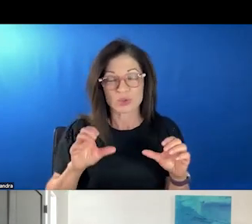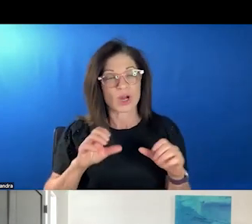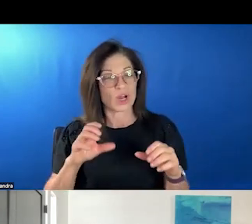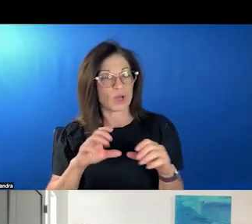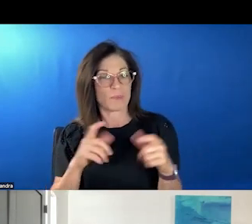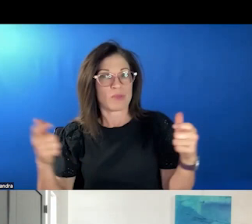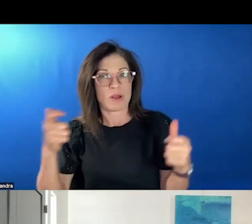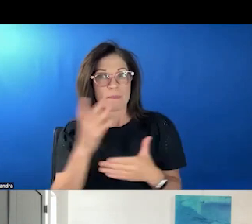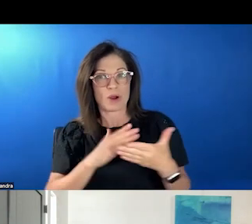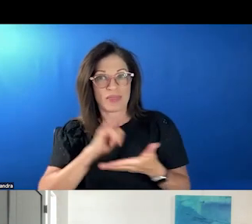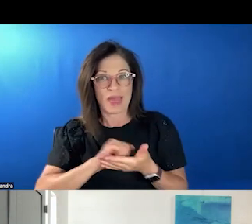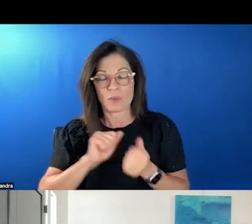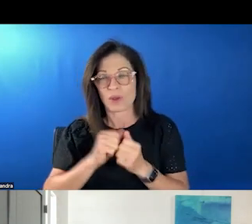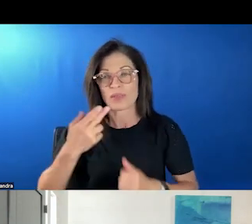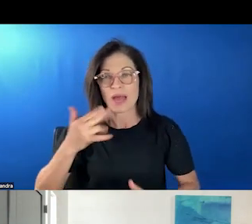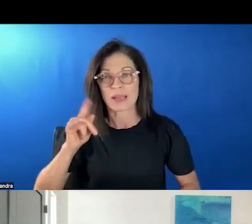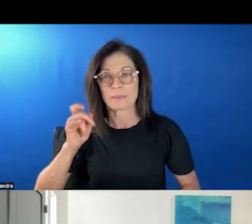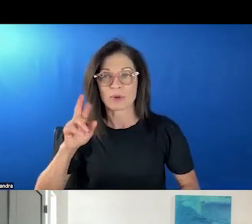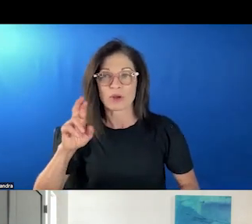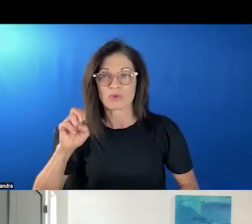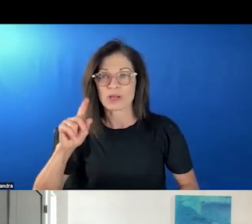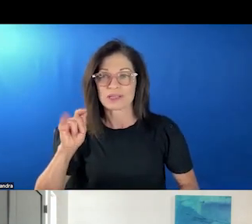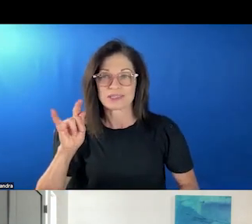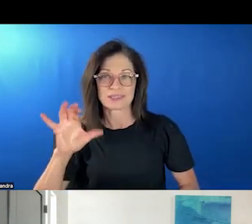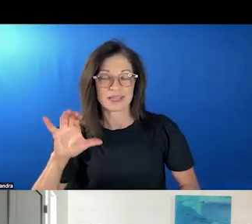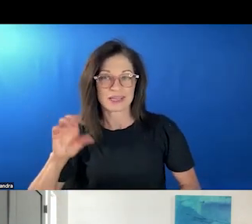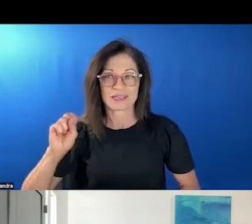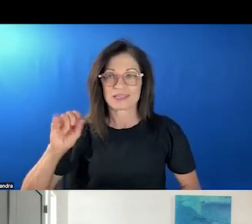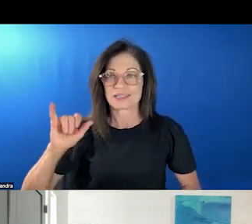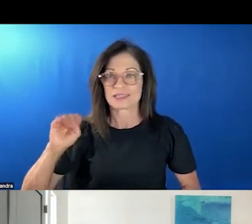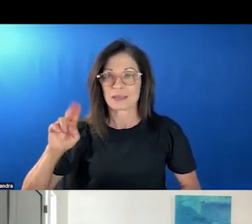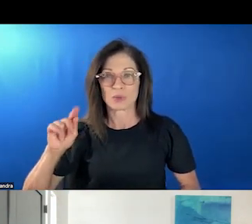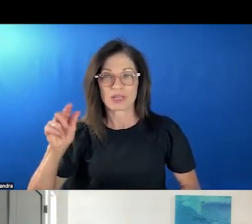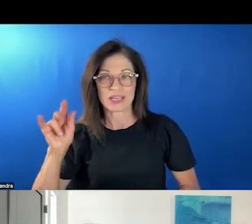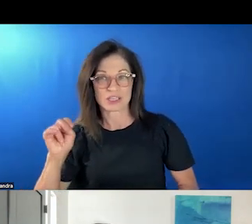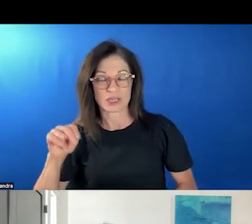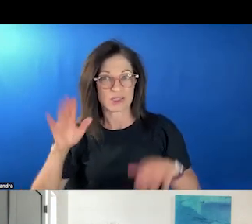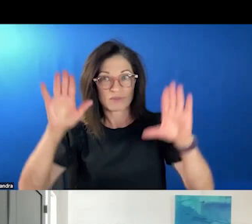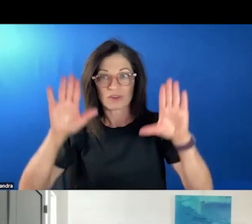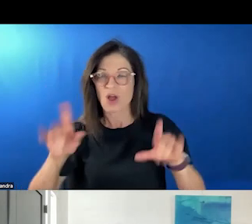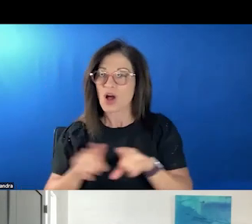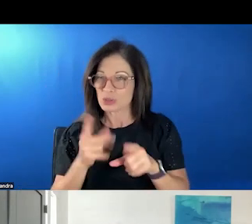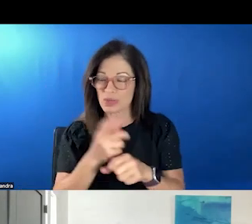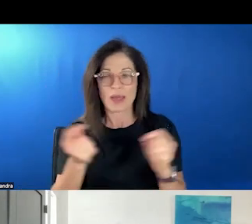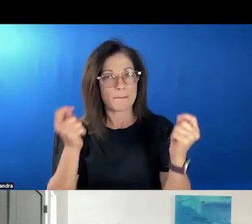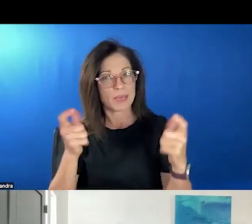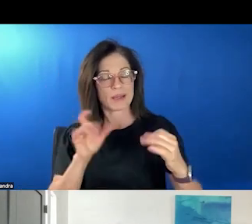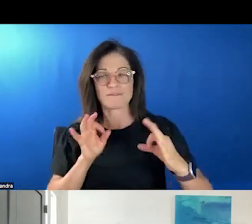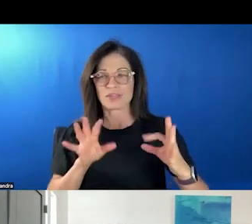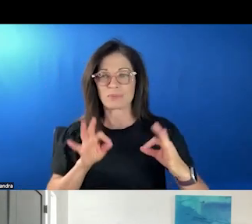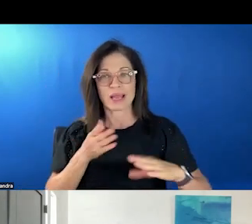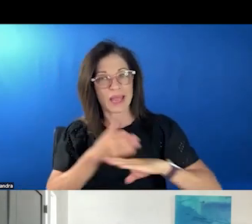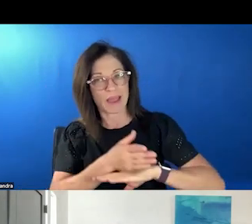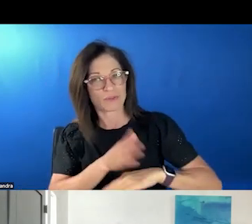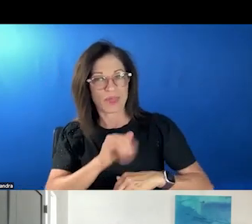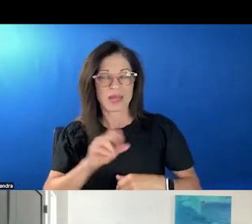with hyper-realistic simulations is fantastic. And they also have immediate feedback after you do the simulation on your empathy